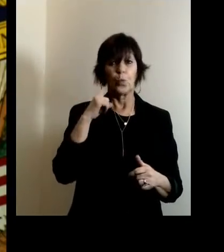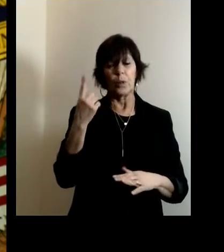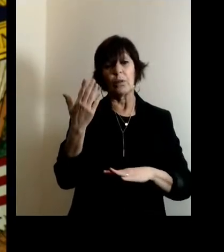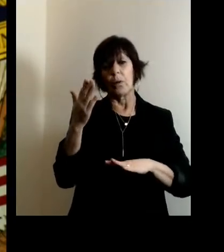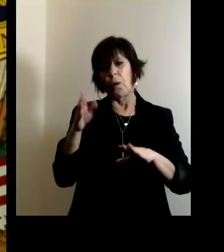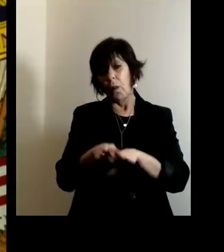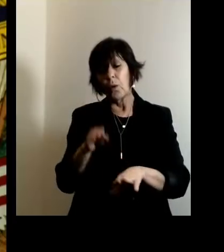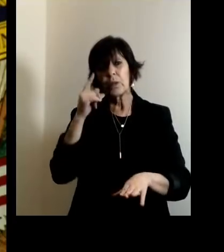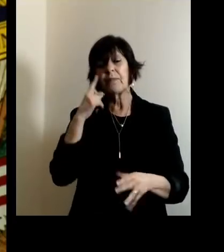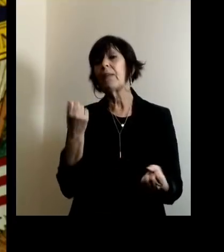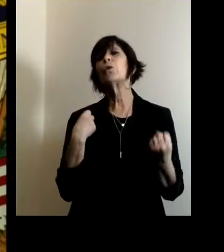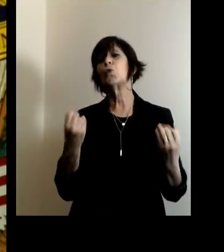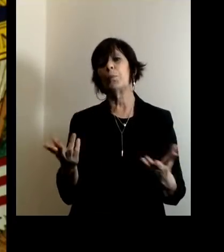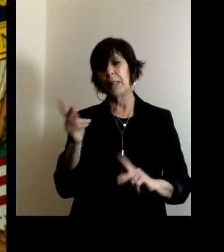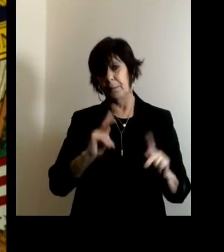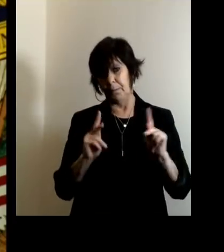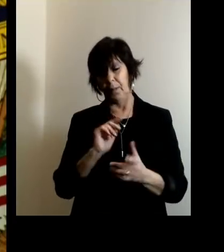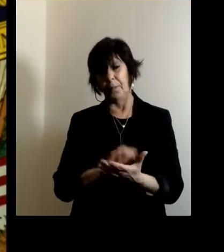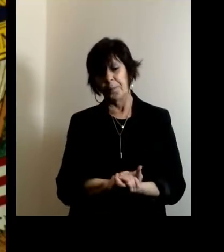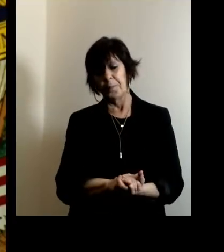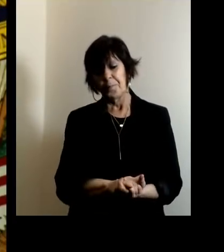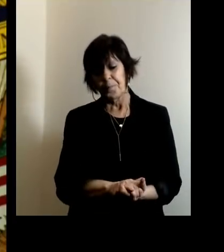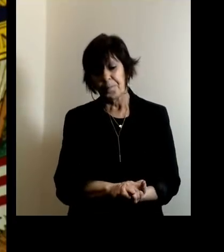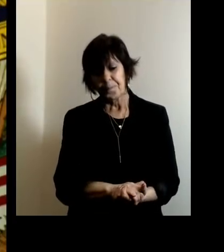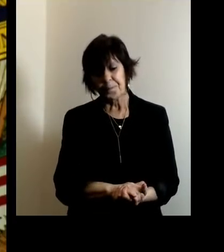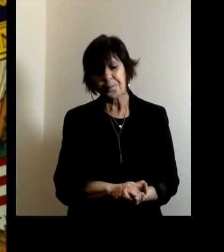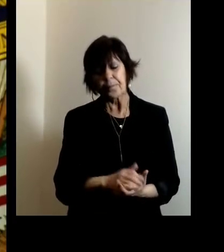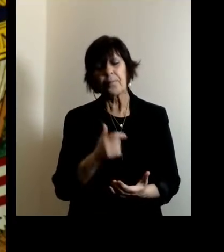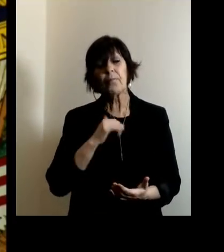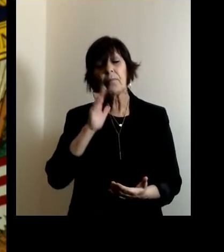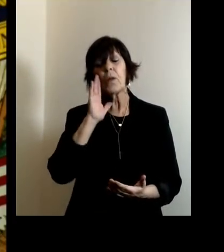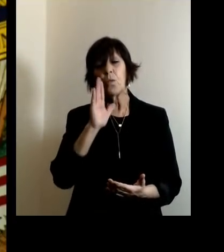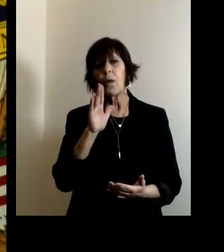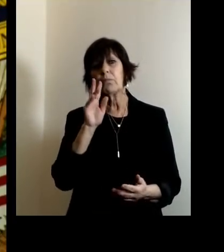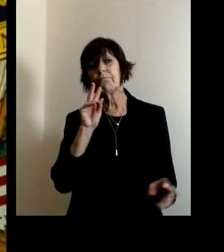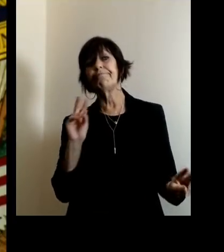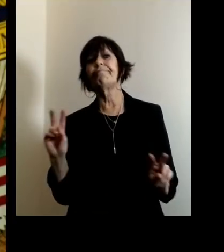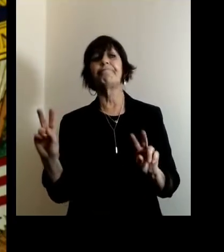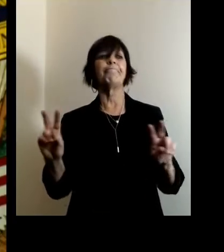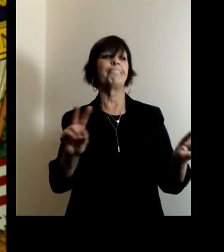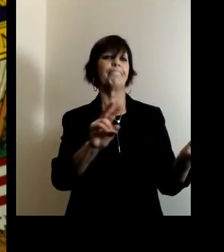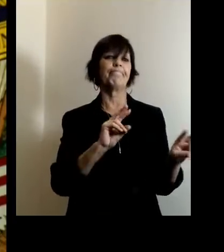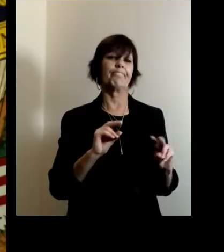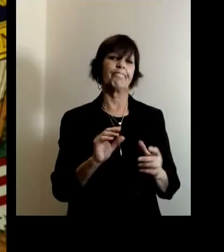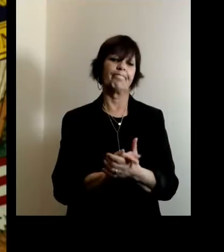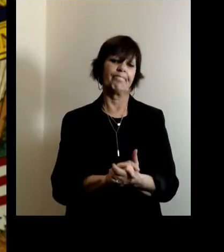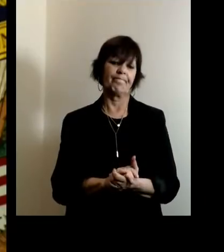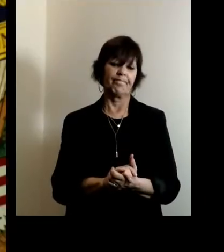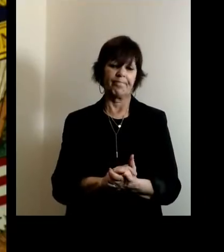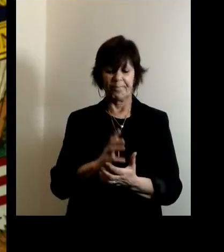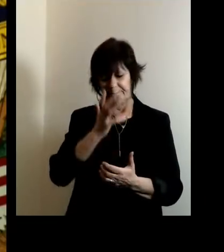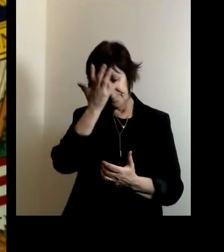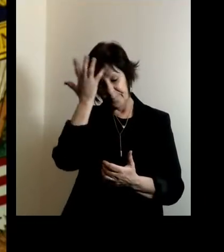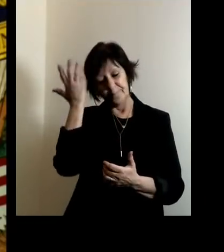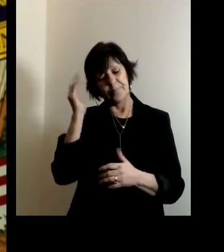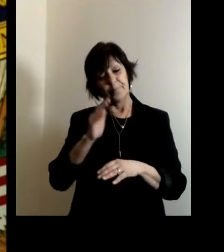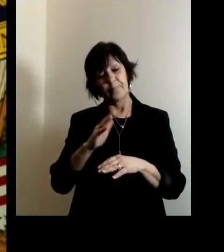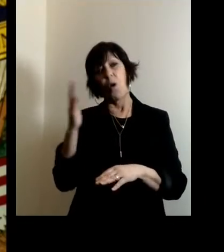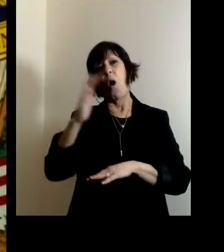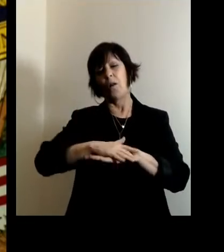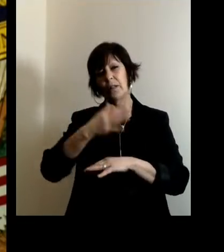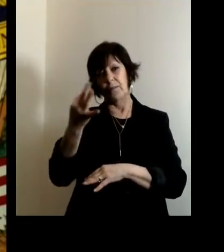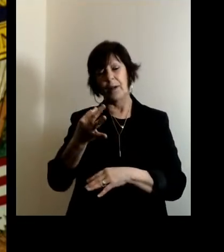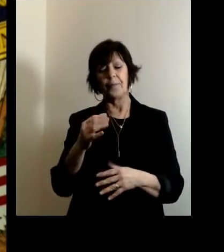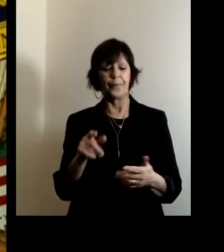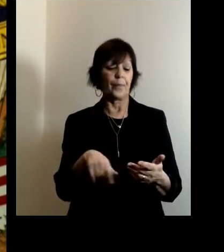down if they appear to be a public health risk. So we are going to do that. We will have sanitarians out all day on Friday. In regards